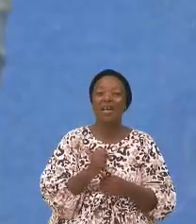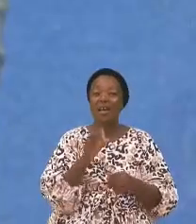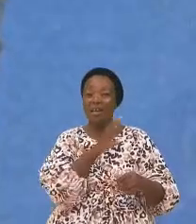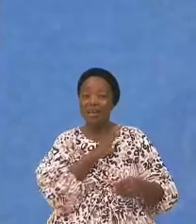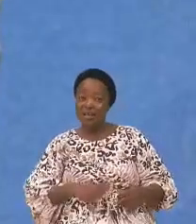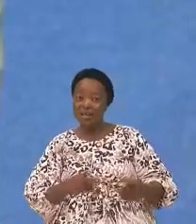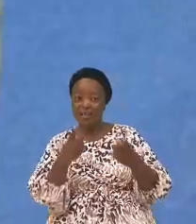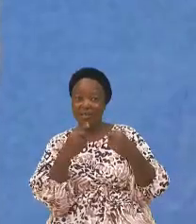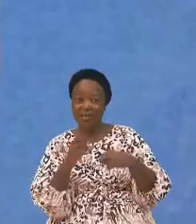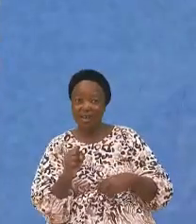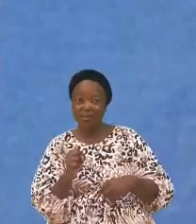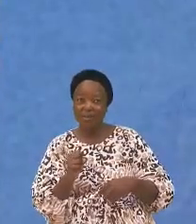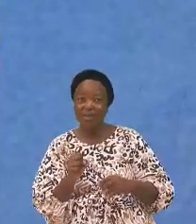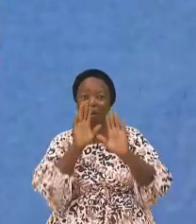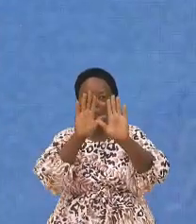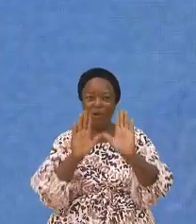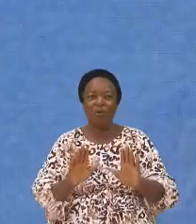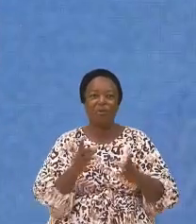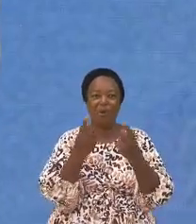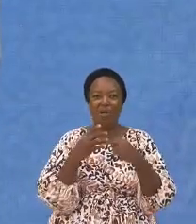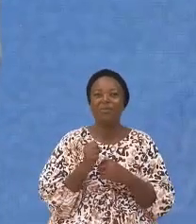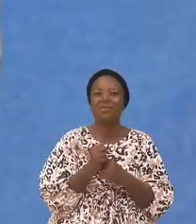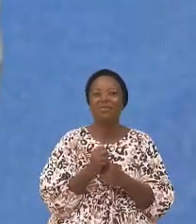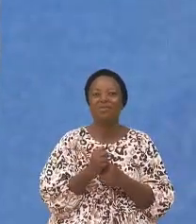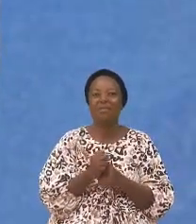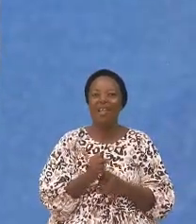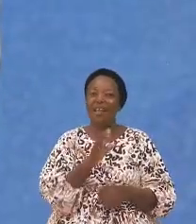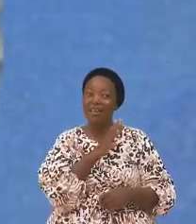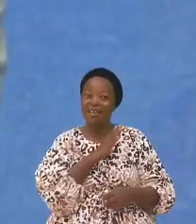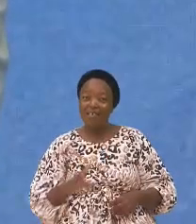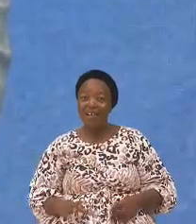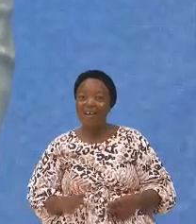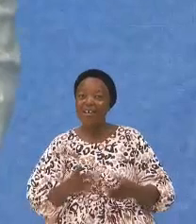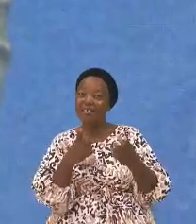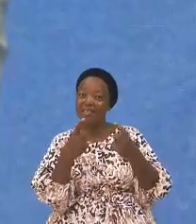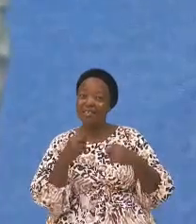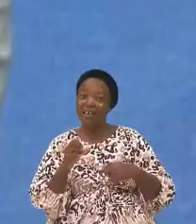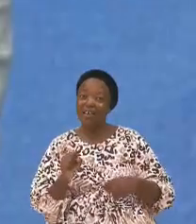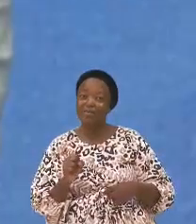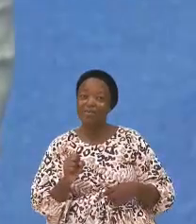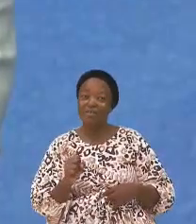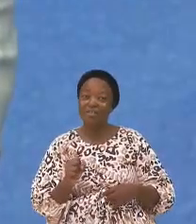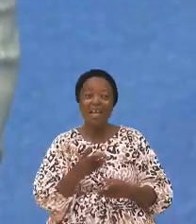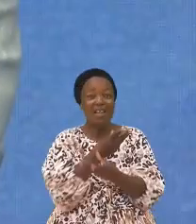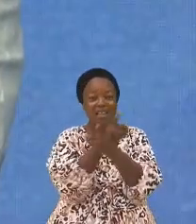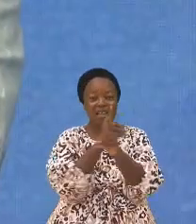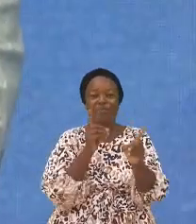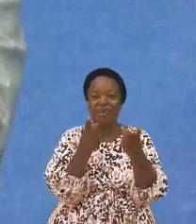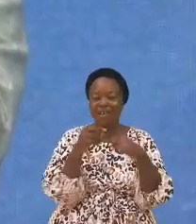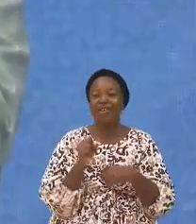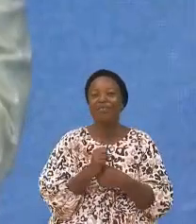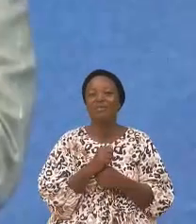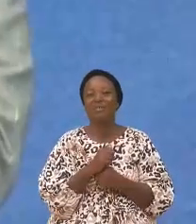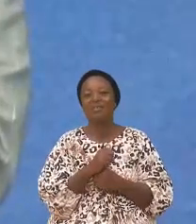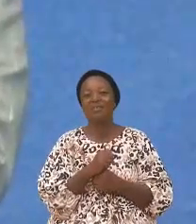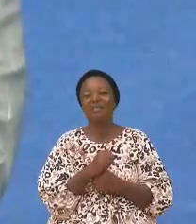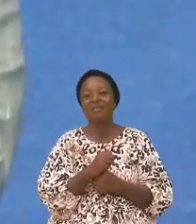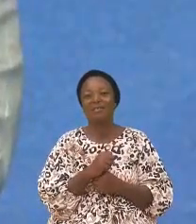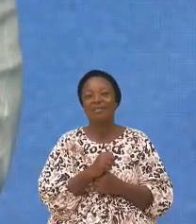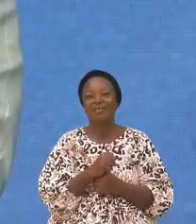comes, healing comes. Christ comes, miracle comes.